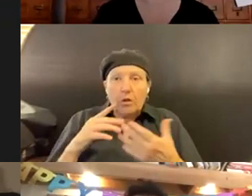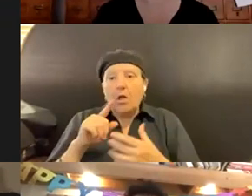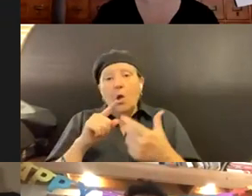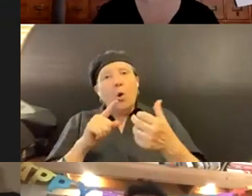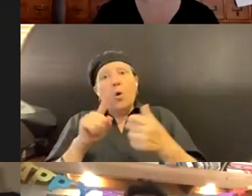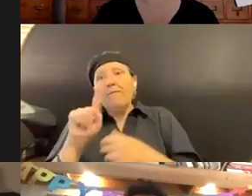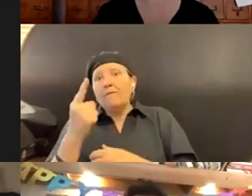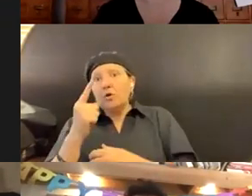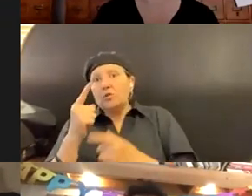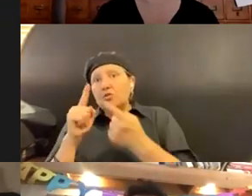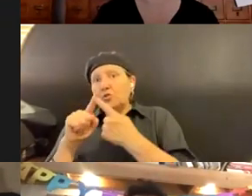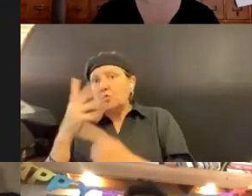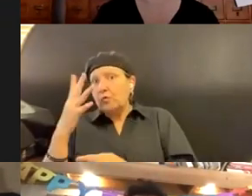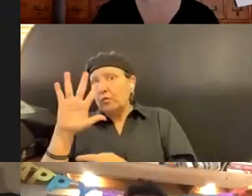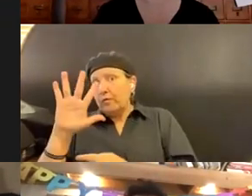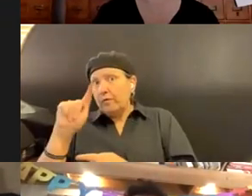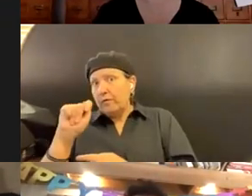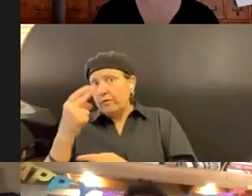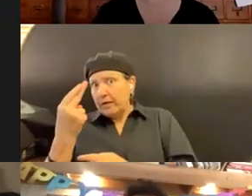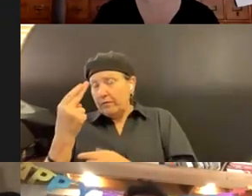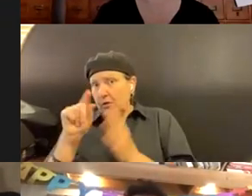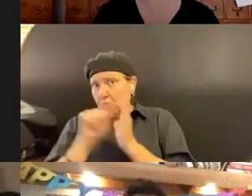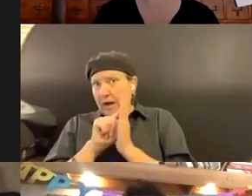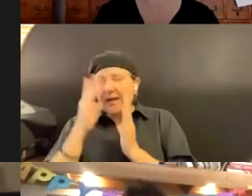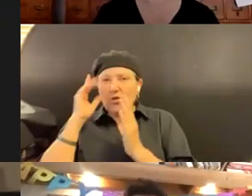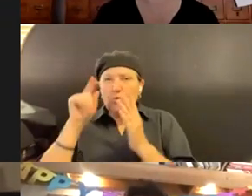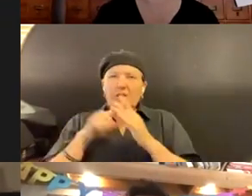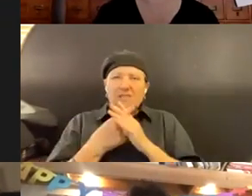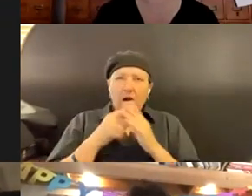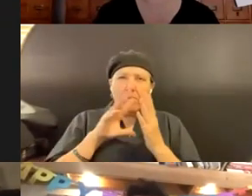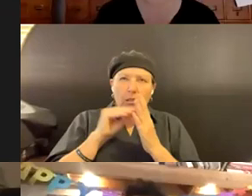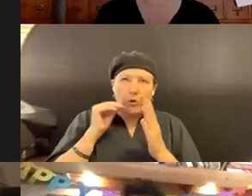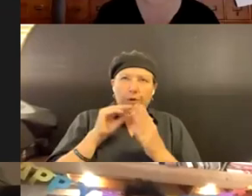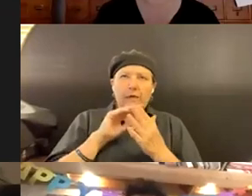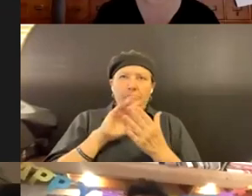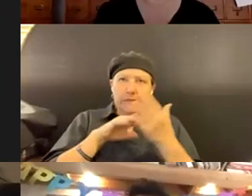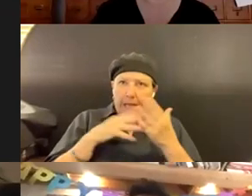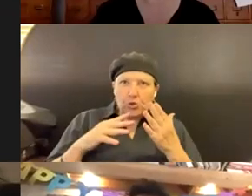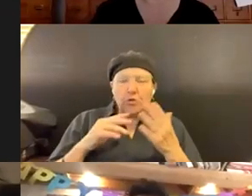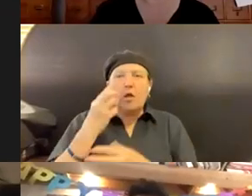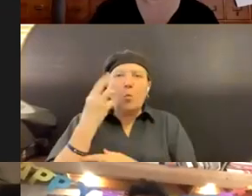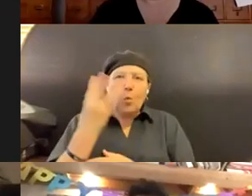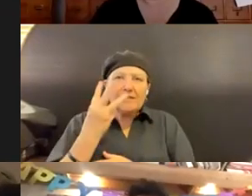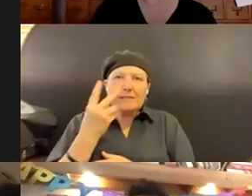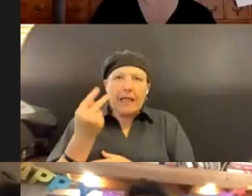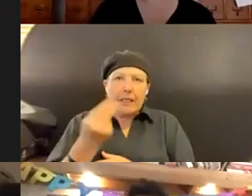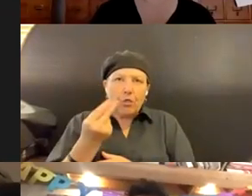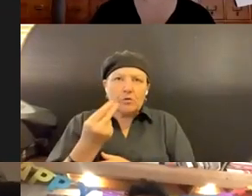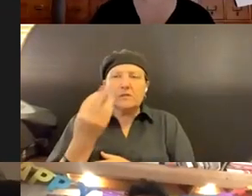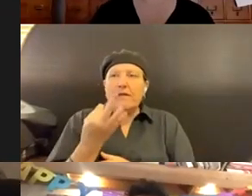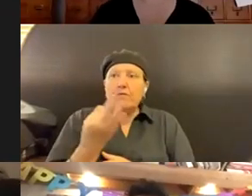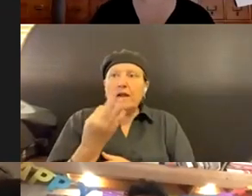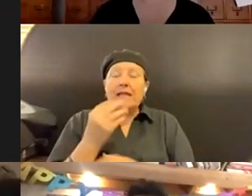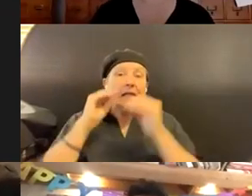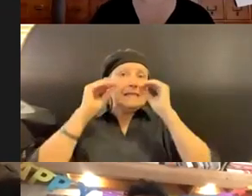information starting on Wednesday, Thursday, and Friday. Yeah, so the teachers just got the emails from